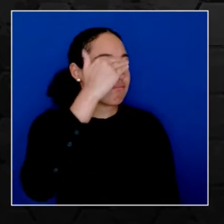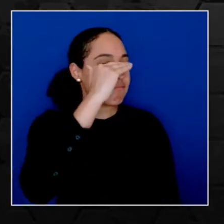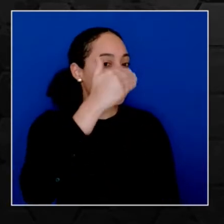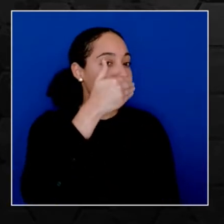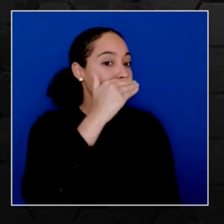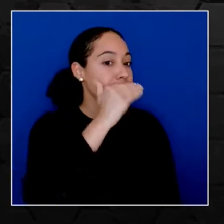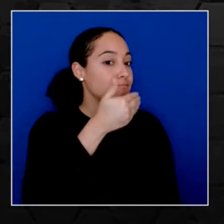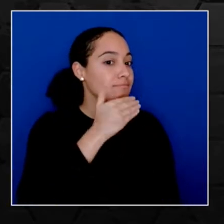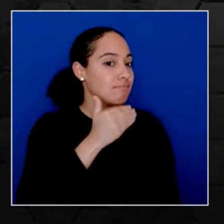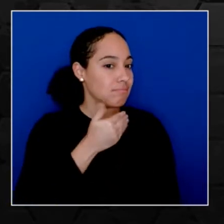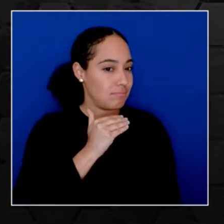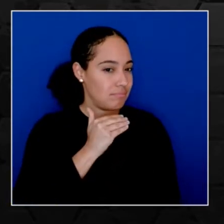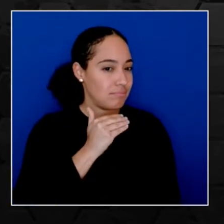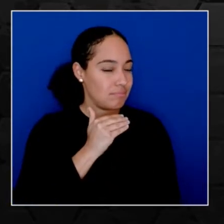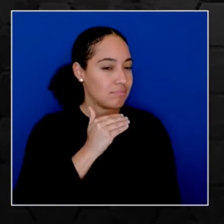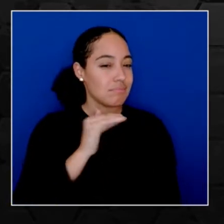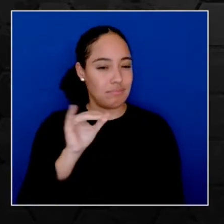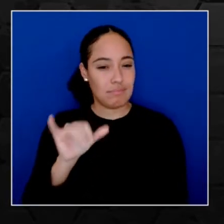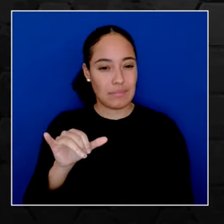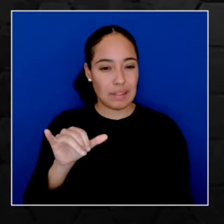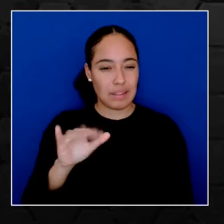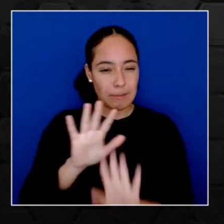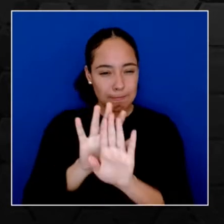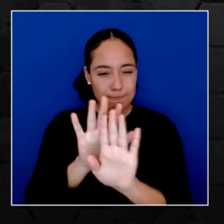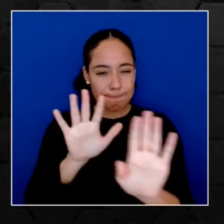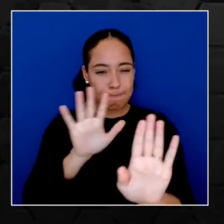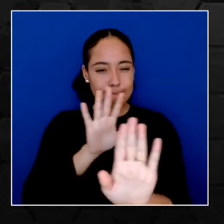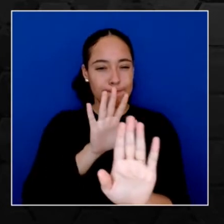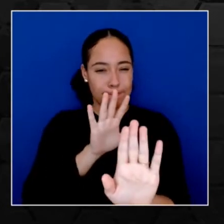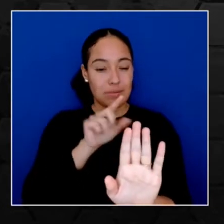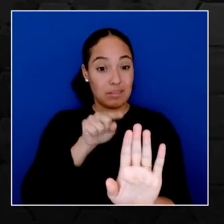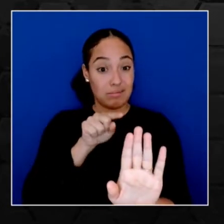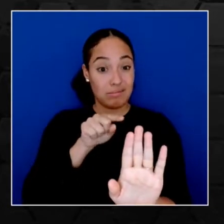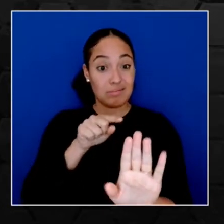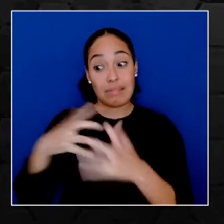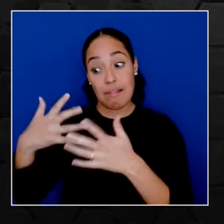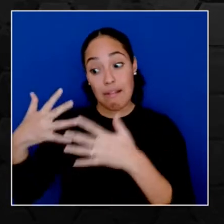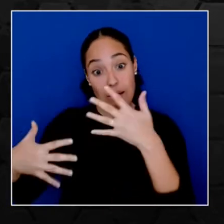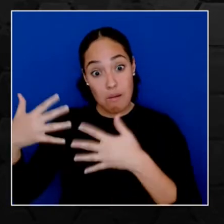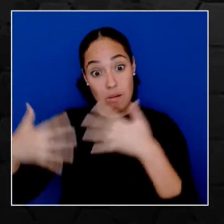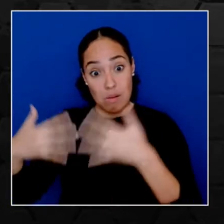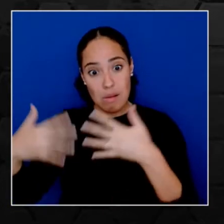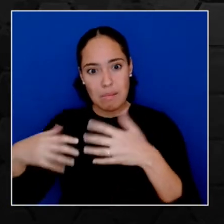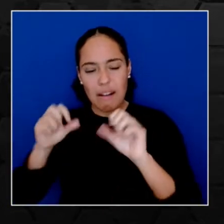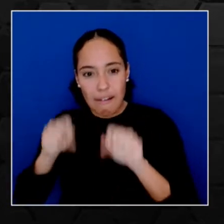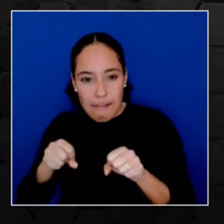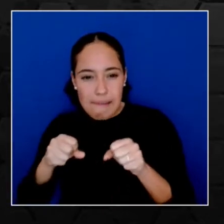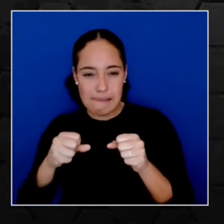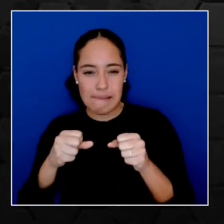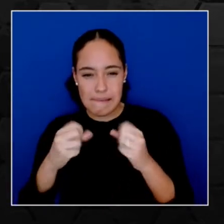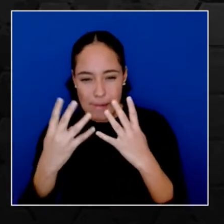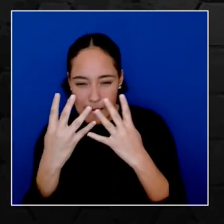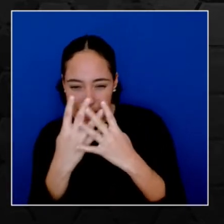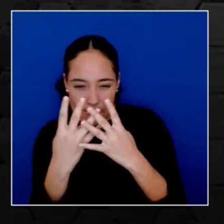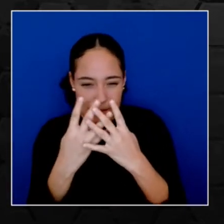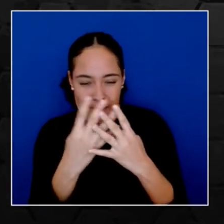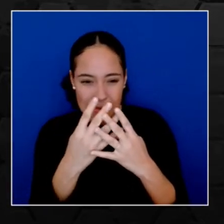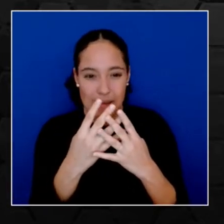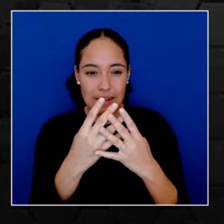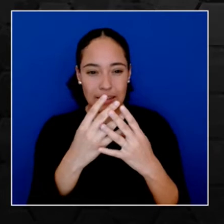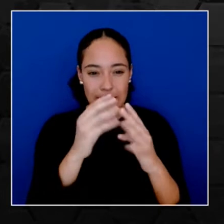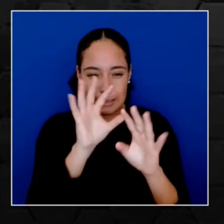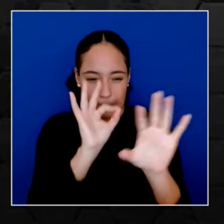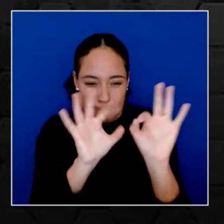this facial recognition algorithm with which you have built the system searches on those data points and tries to account